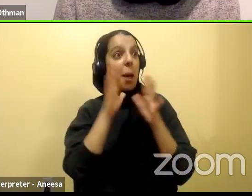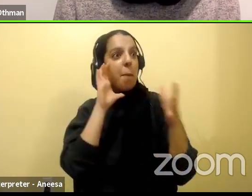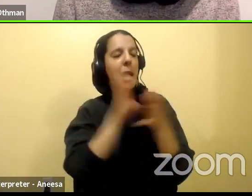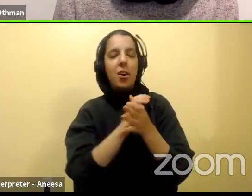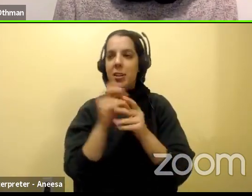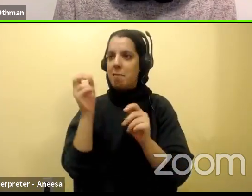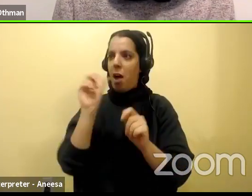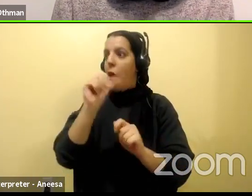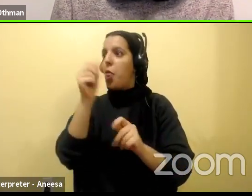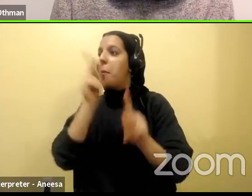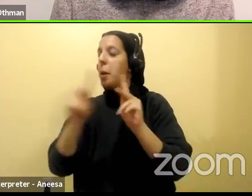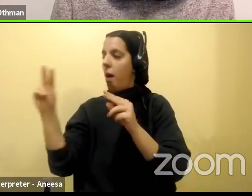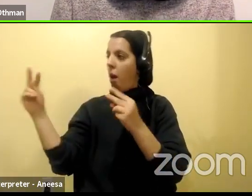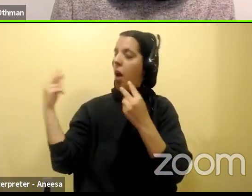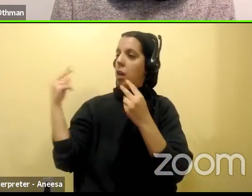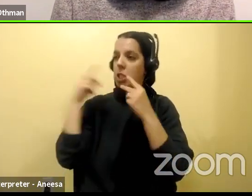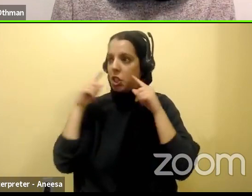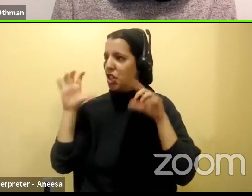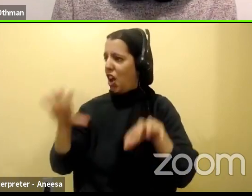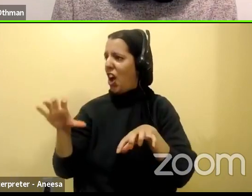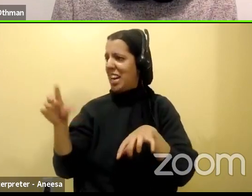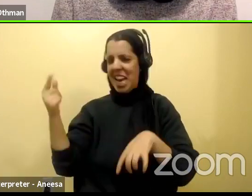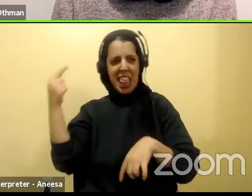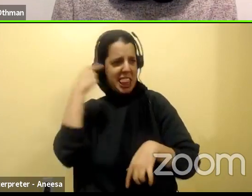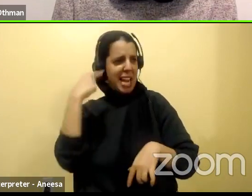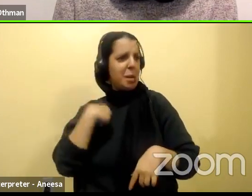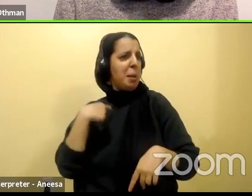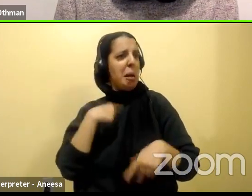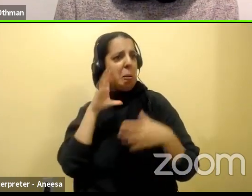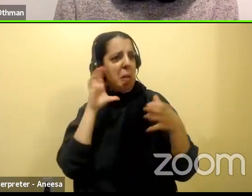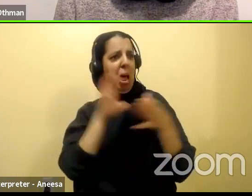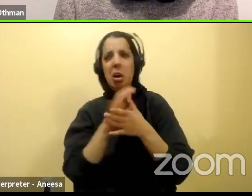wouldn't be able to marry. And I was able to,